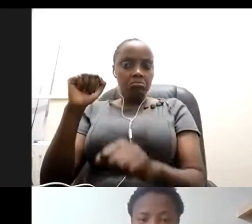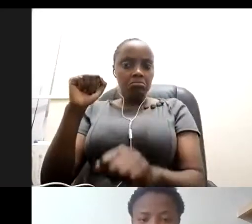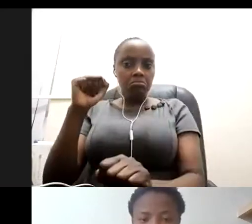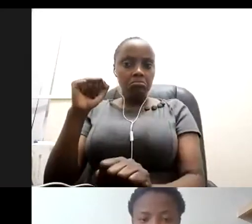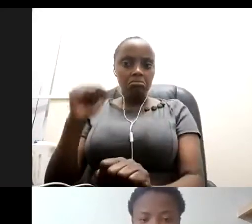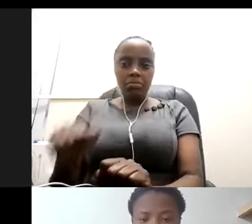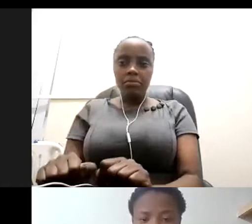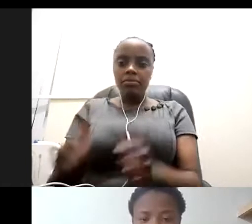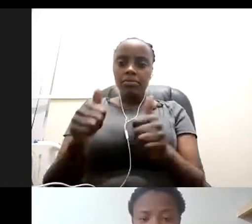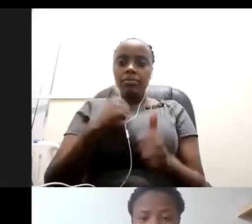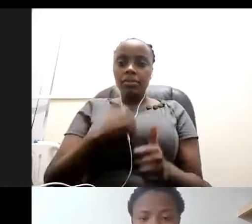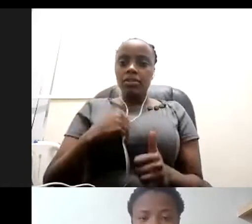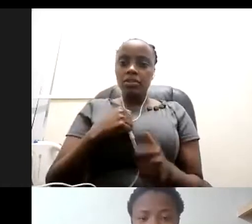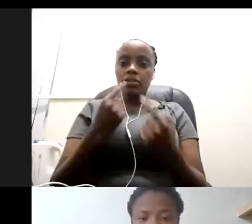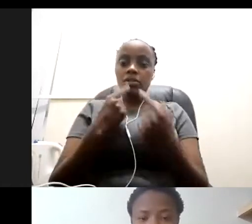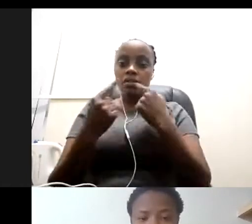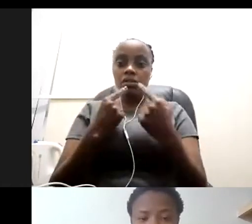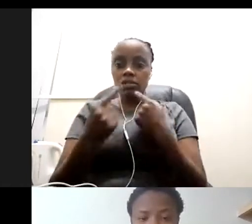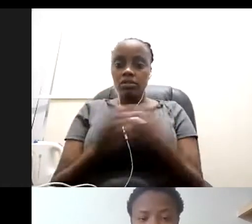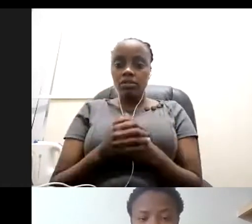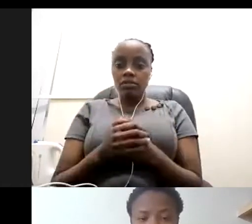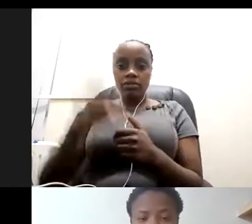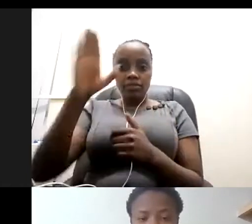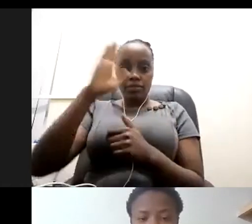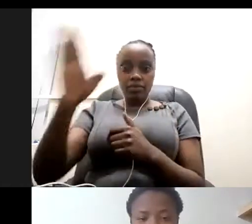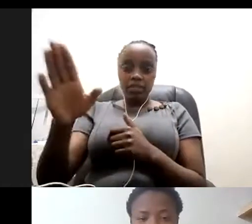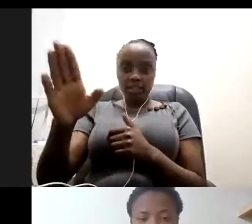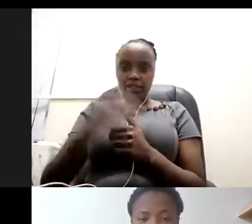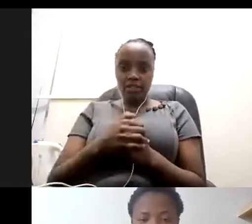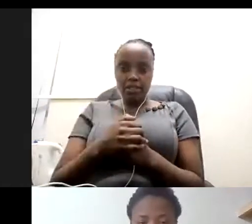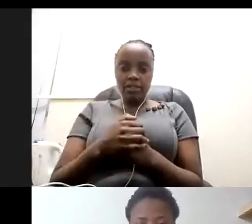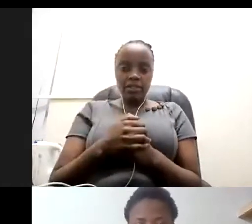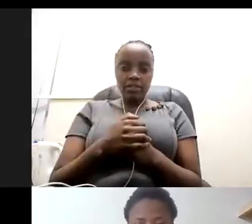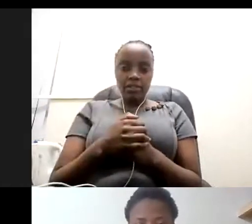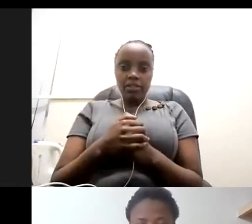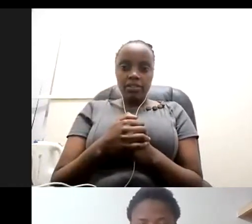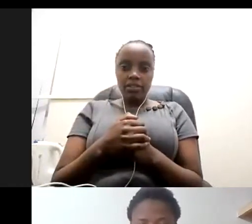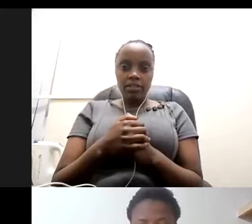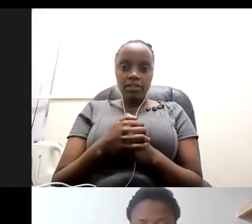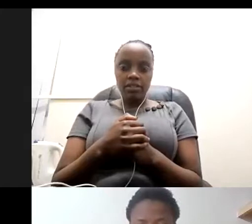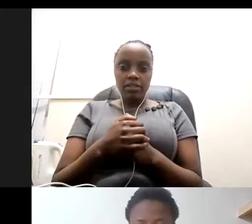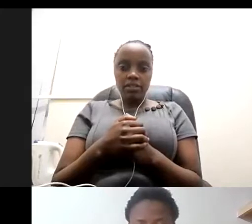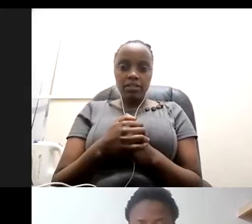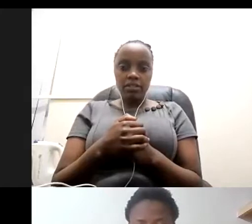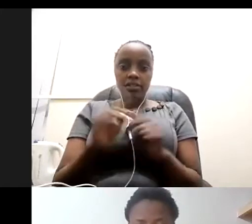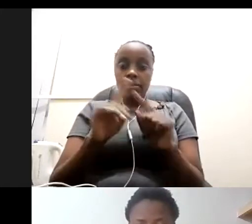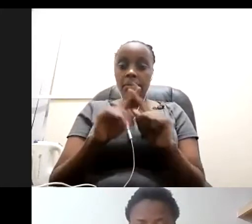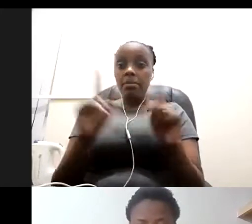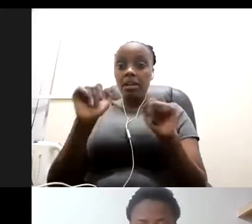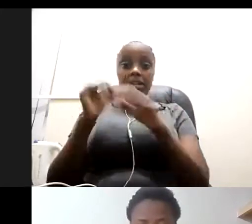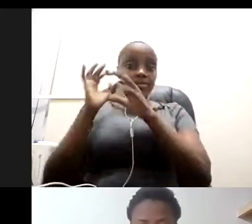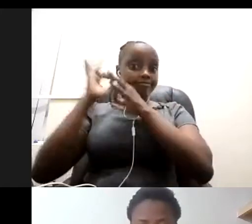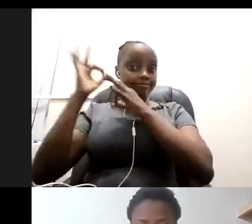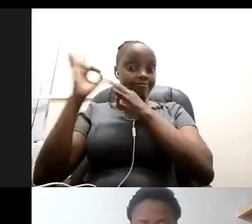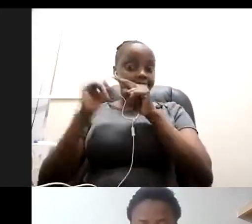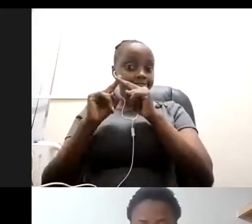Okay, sorry, can you speak again? No, okay. Okay, I can hear you, but then I can hear